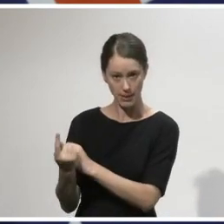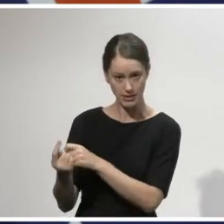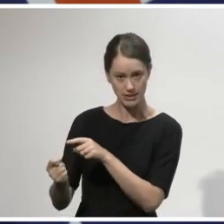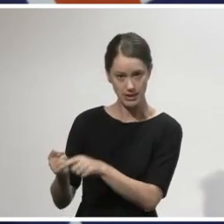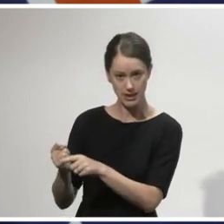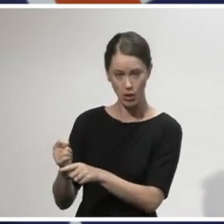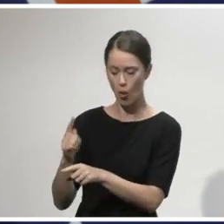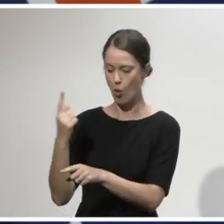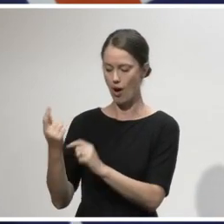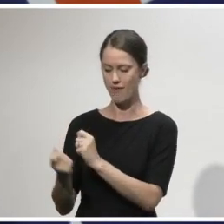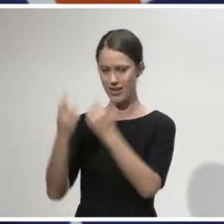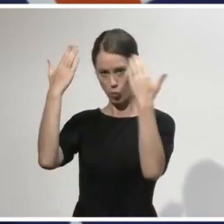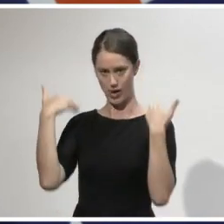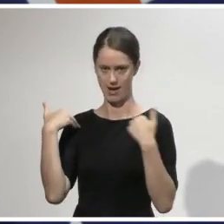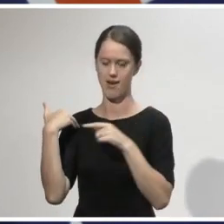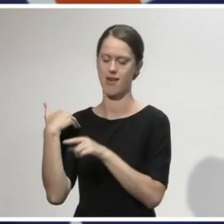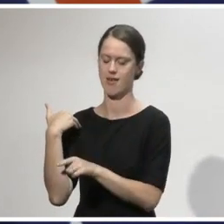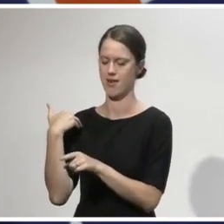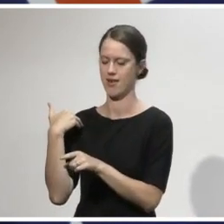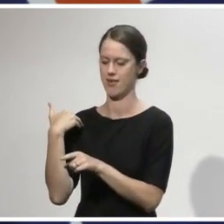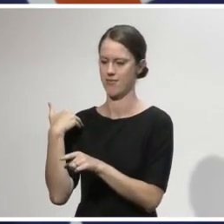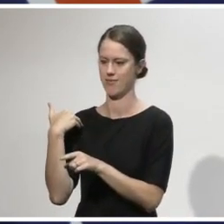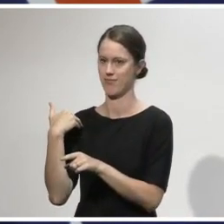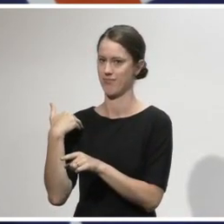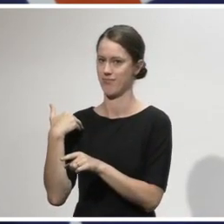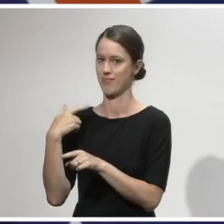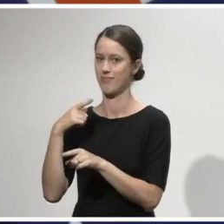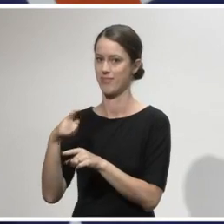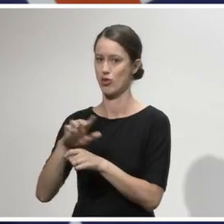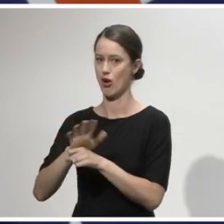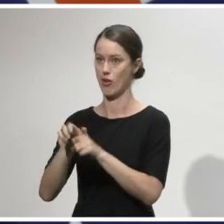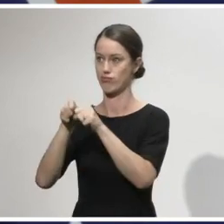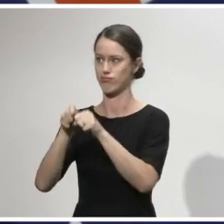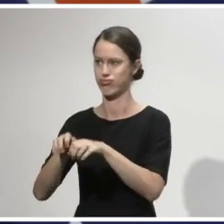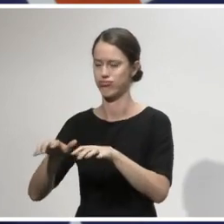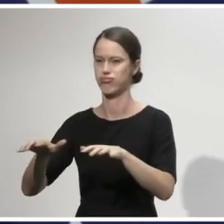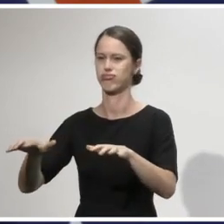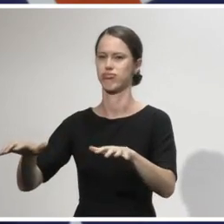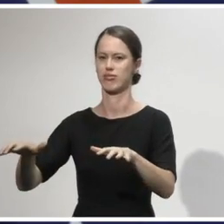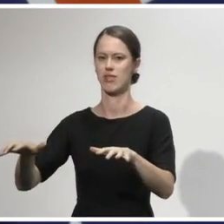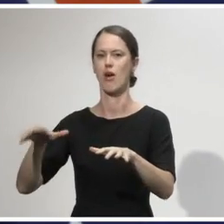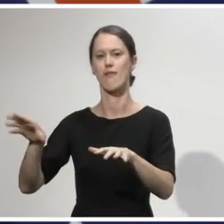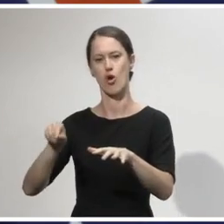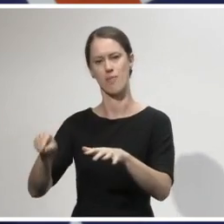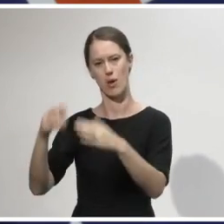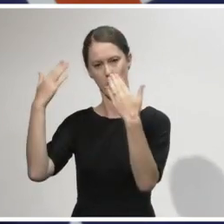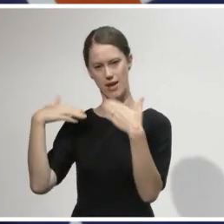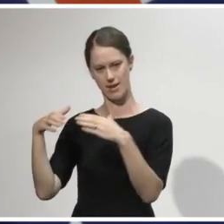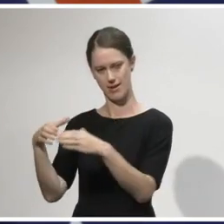an event that led to quite a number of cases who were there at the event